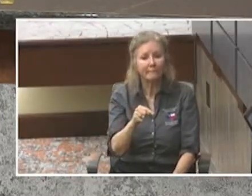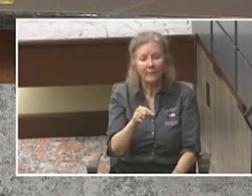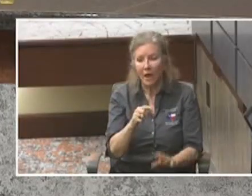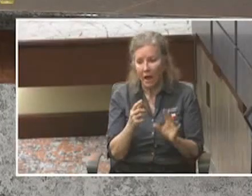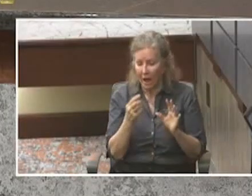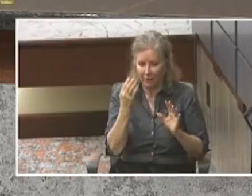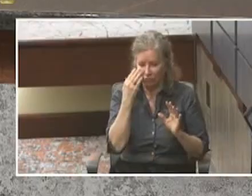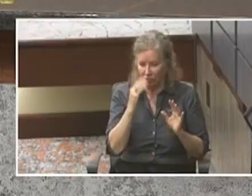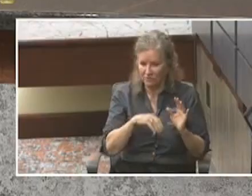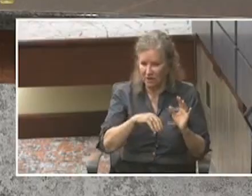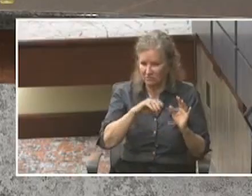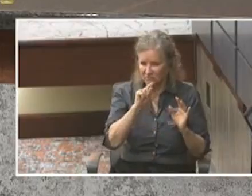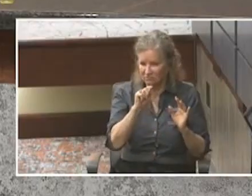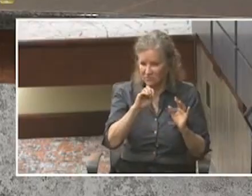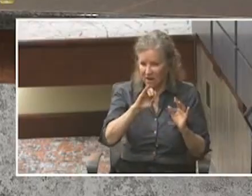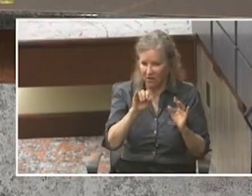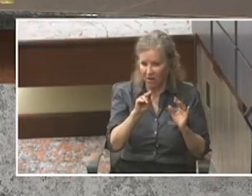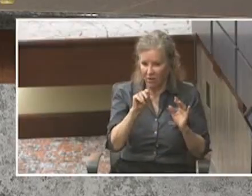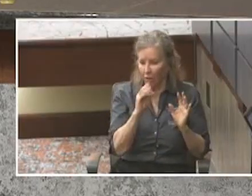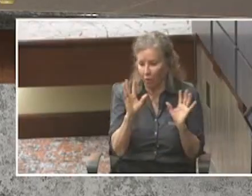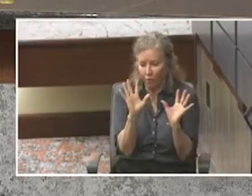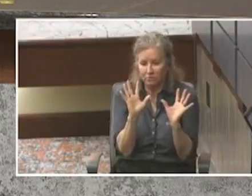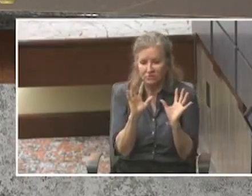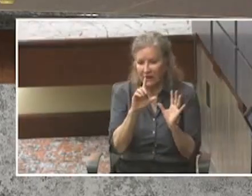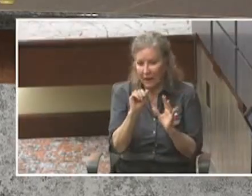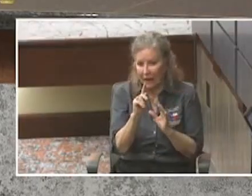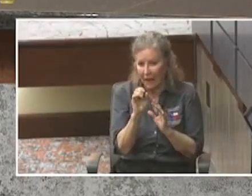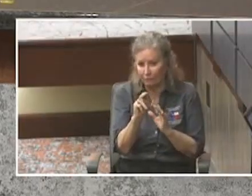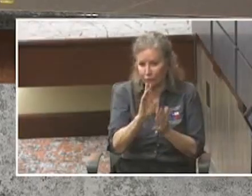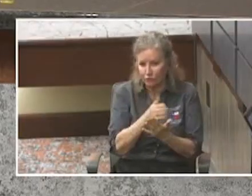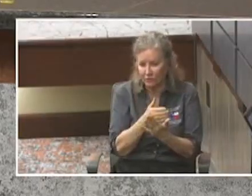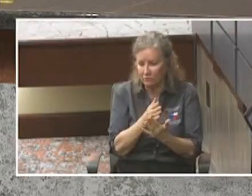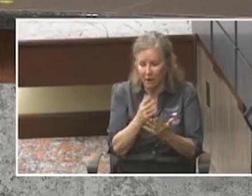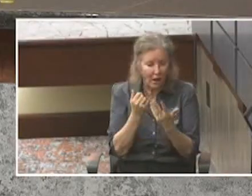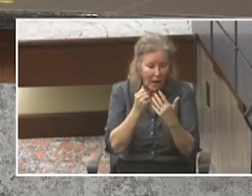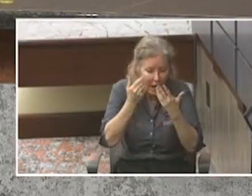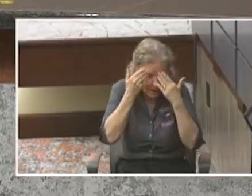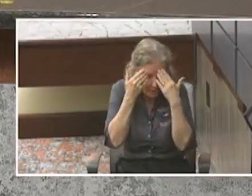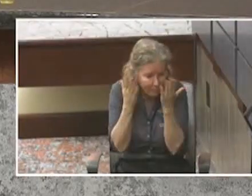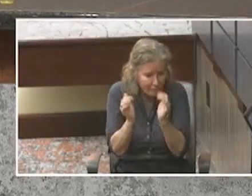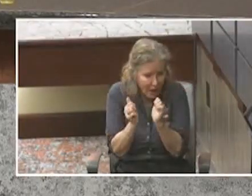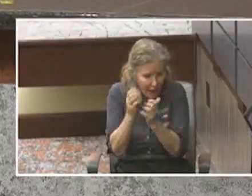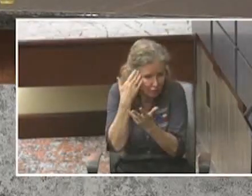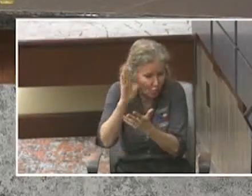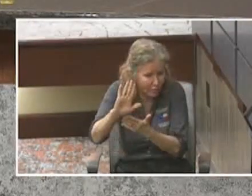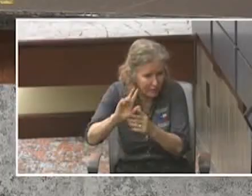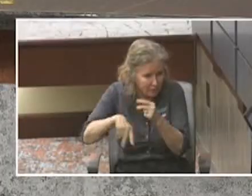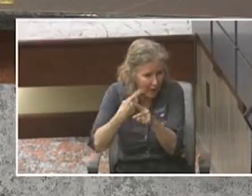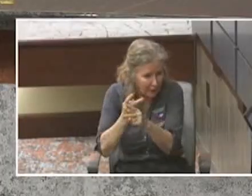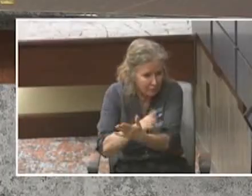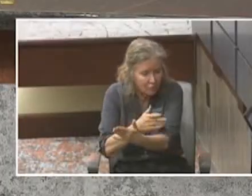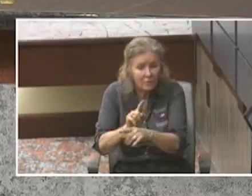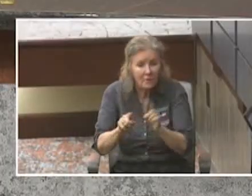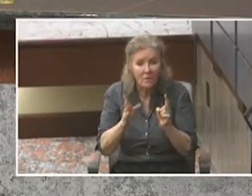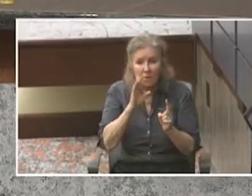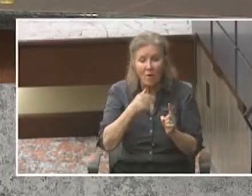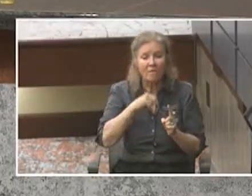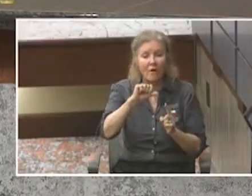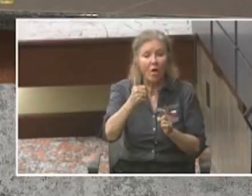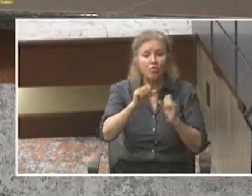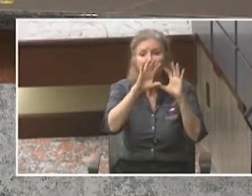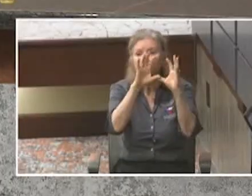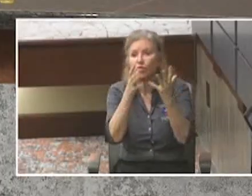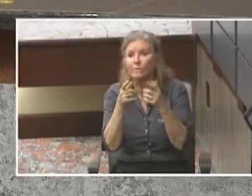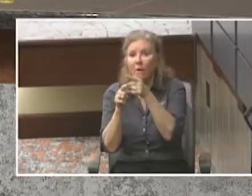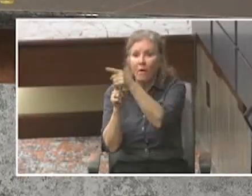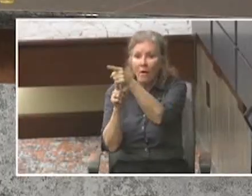necessarily Tejano or if it's just Latin music. I'm not familiar. But are there other groups that, you